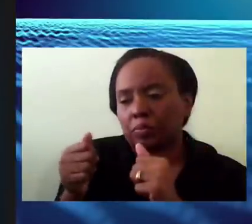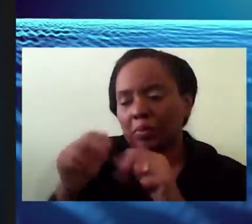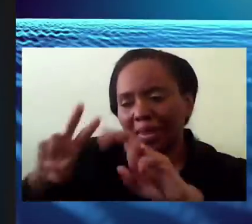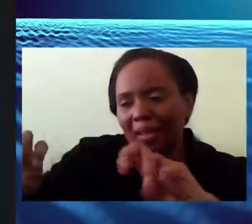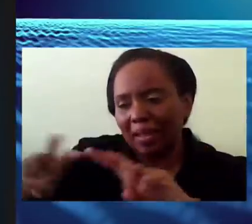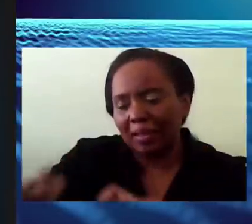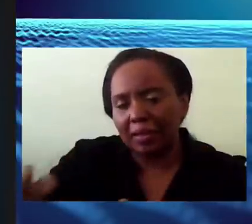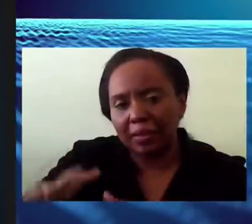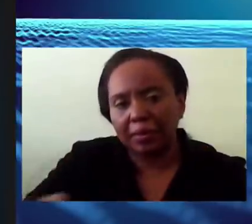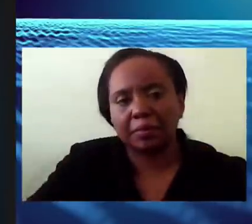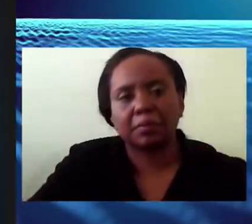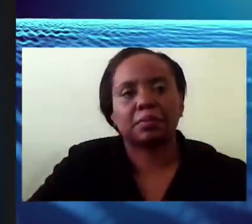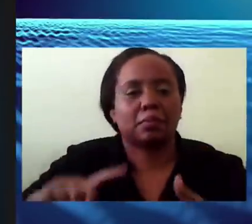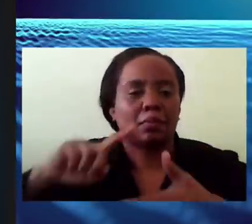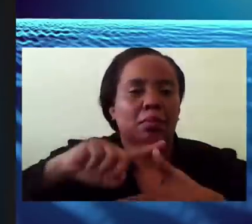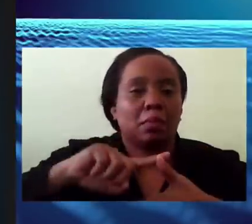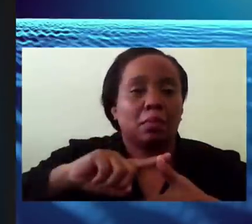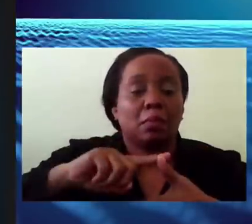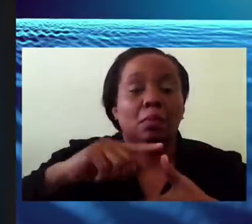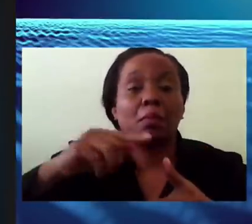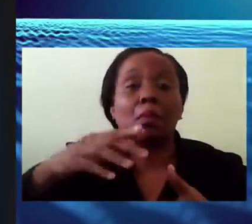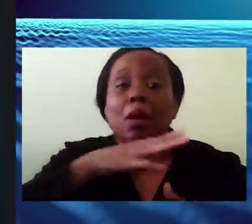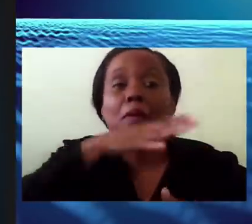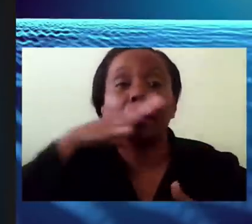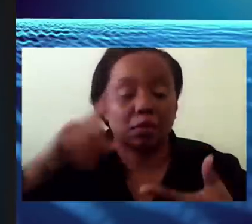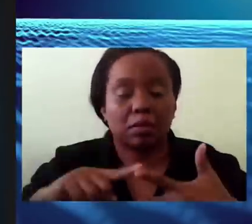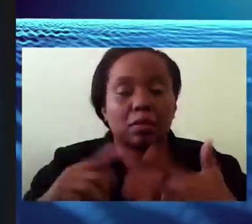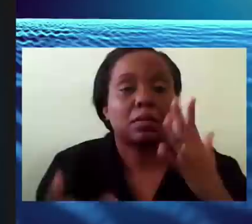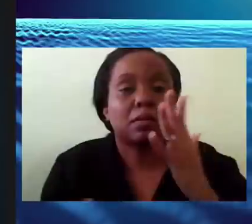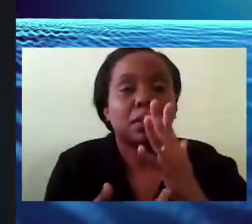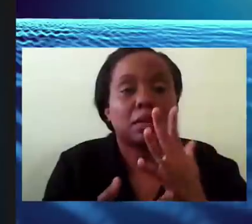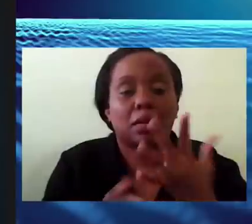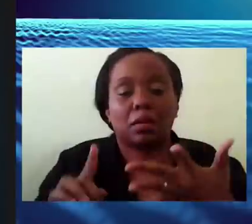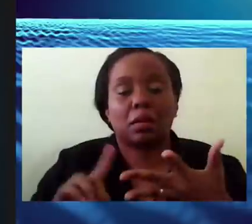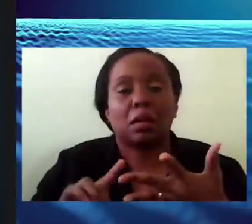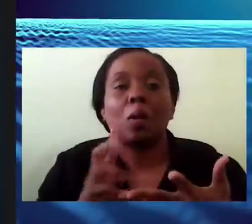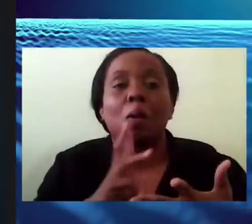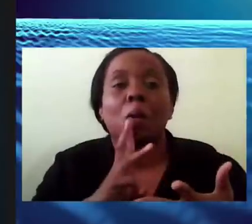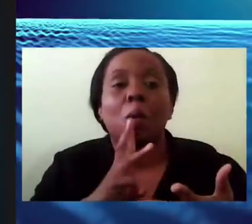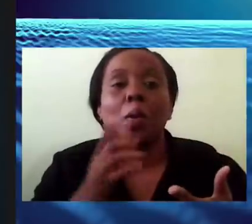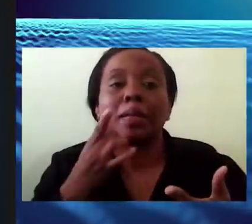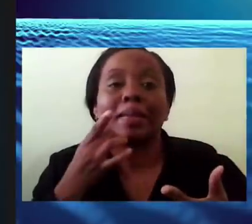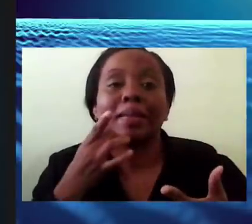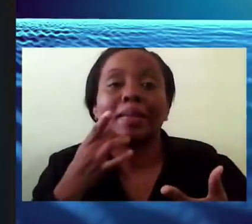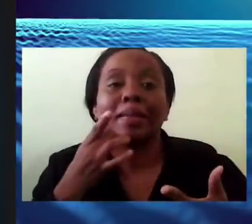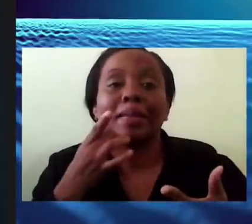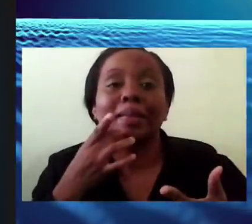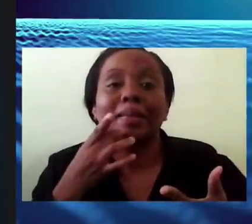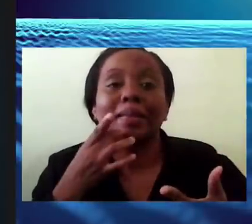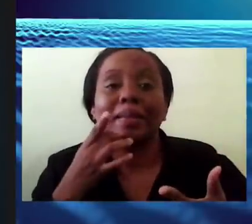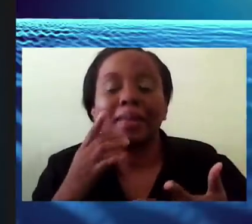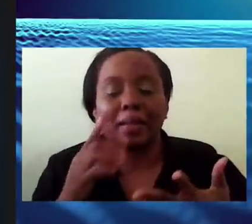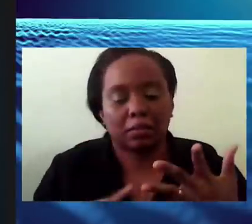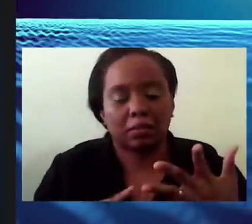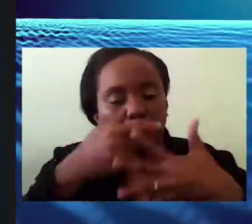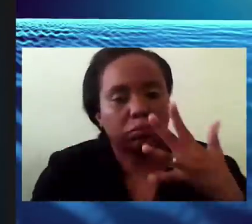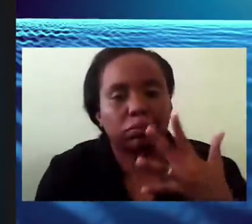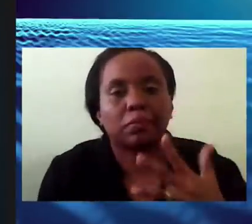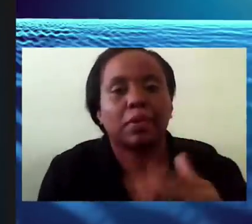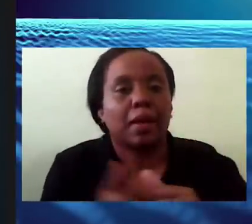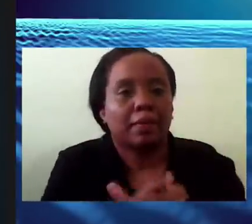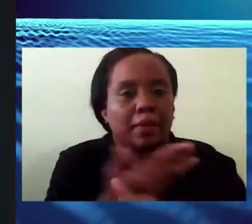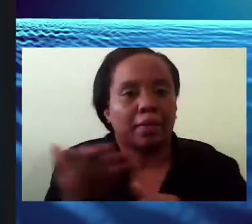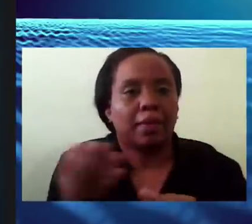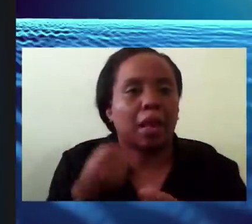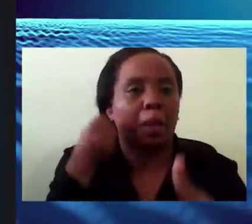covers agriculture, infrastructure, technology, utilities, and every sector that we expect to have been affected by the ash fall.